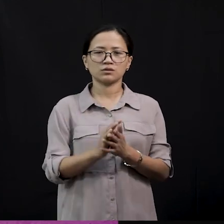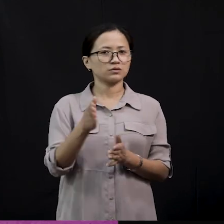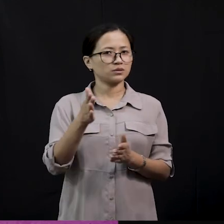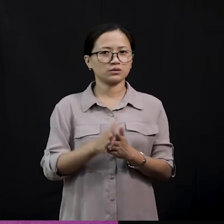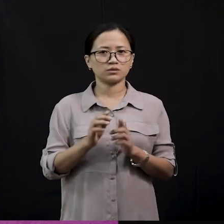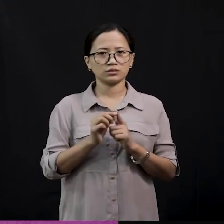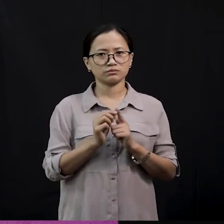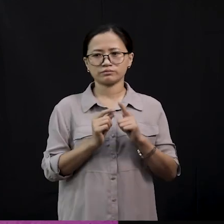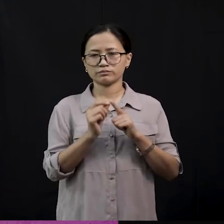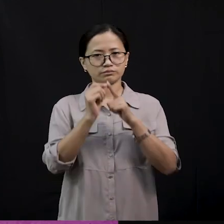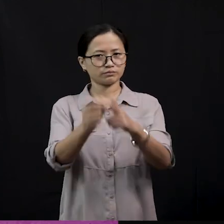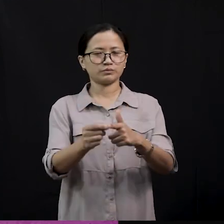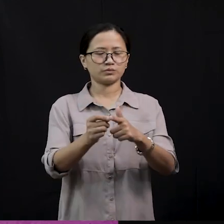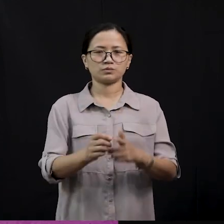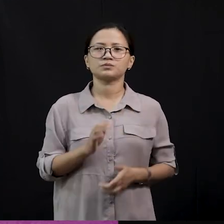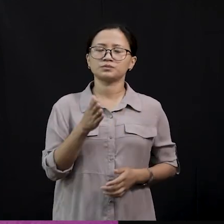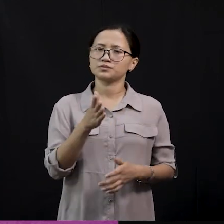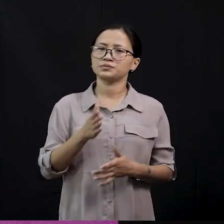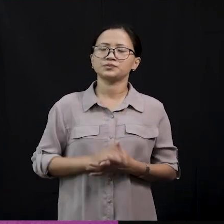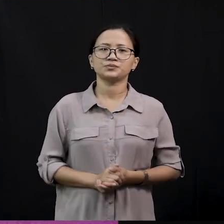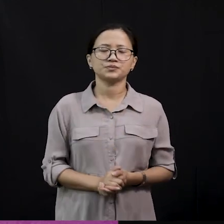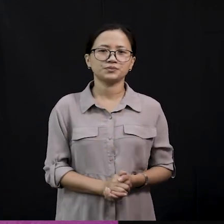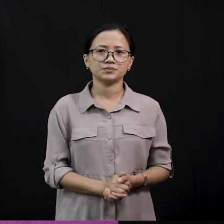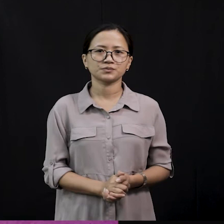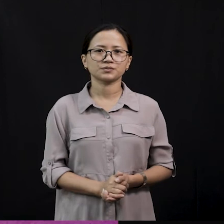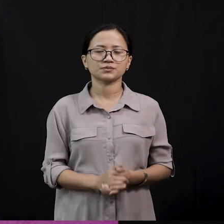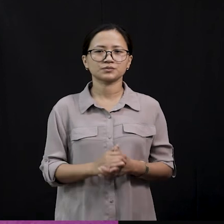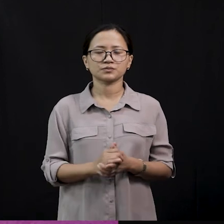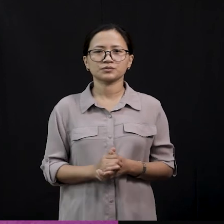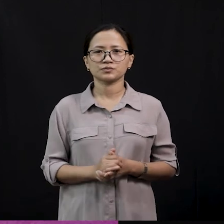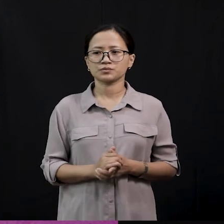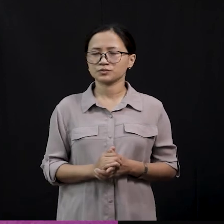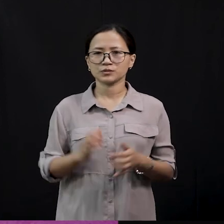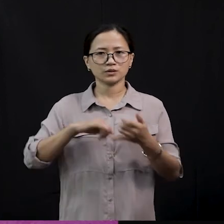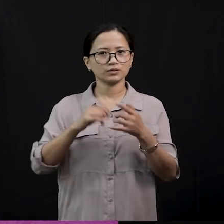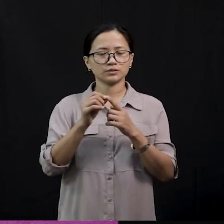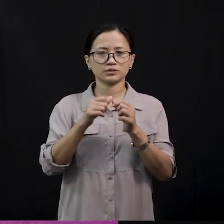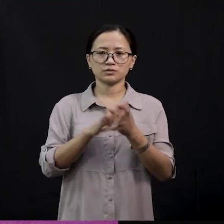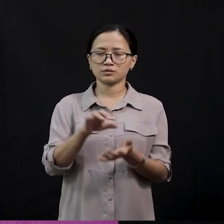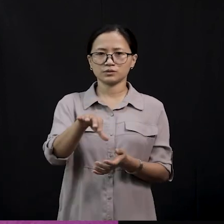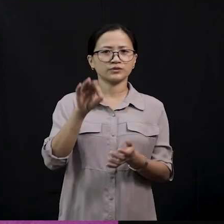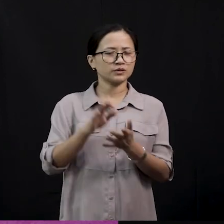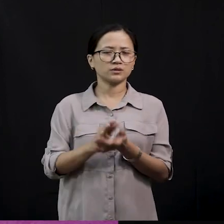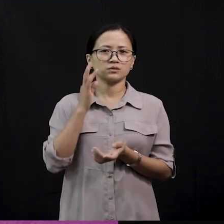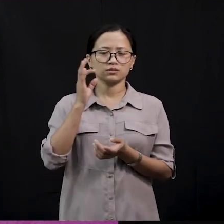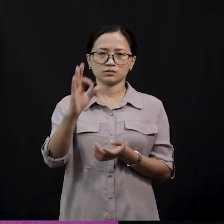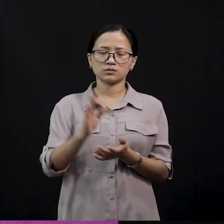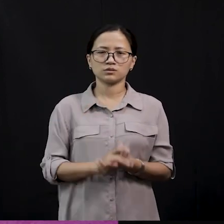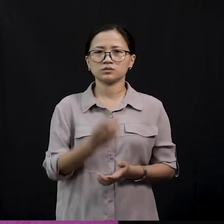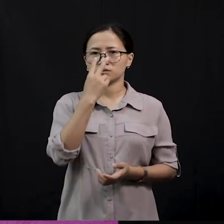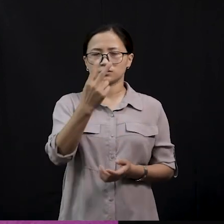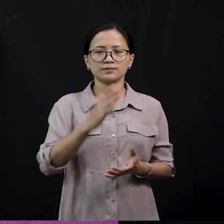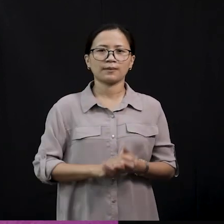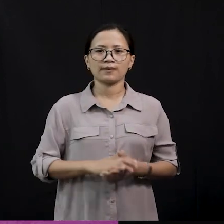are temporary. So all those things are, the poet, or we can say the speaker, did not find it important, and he